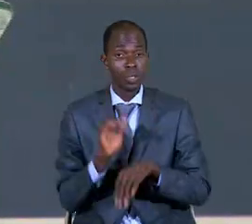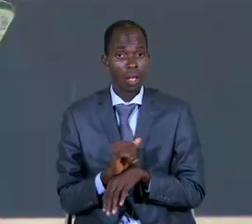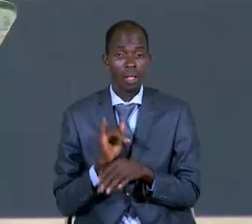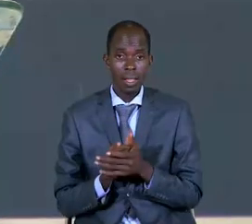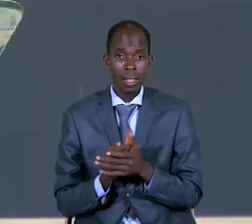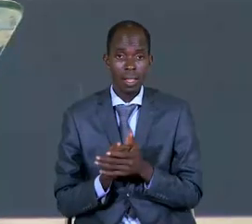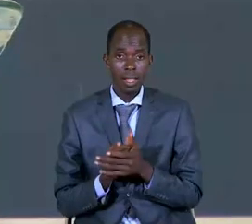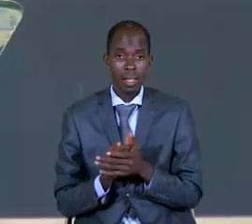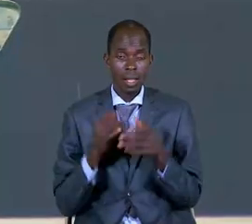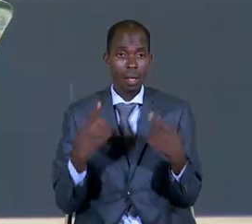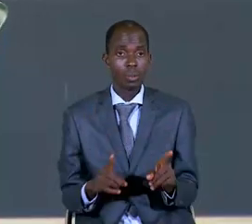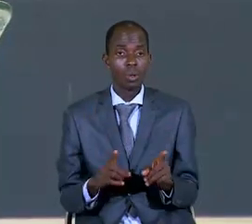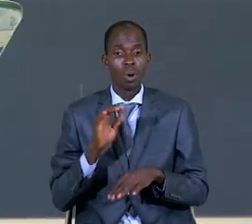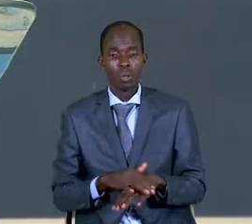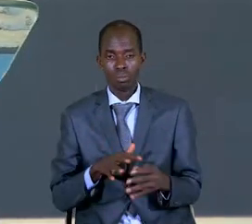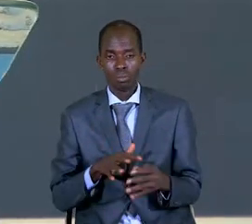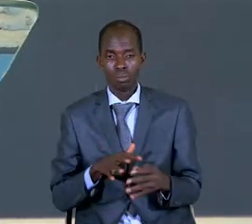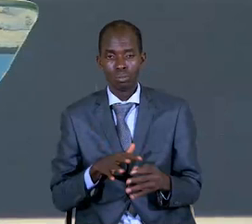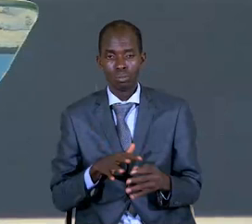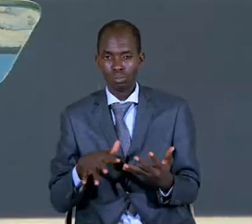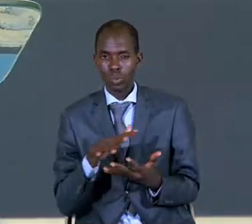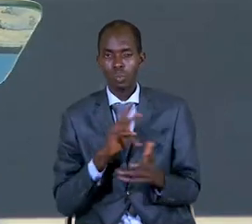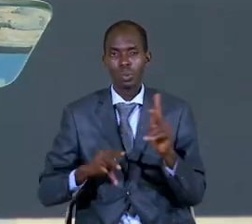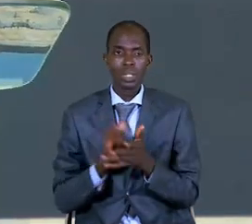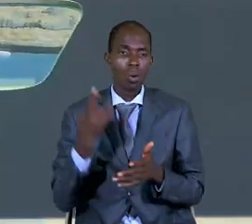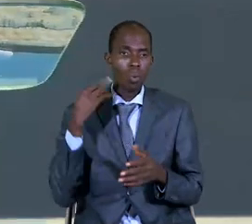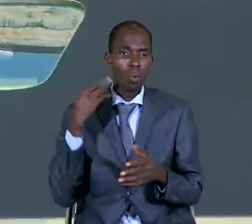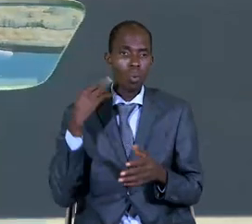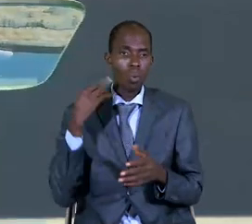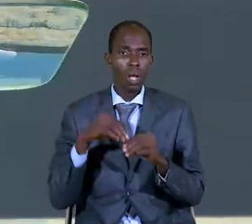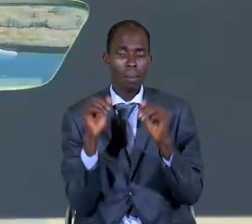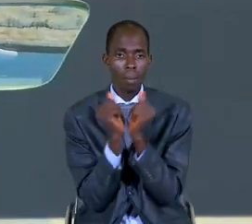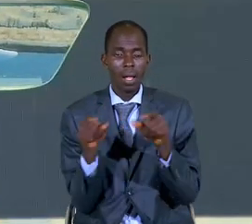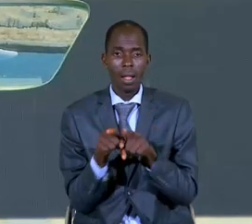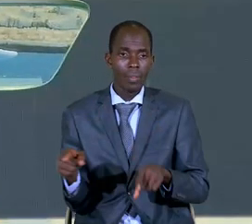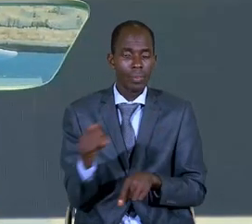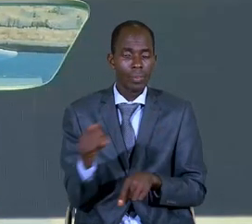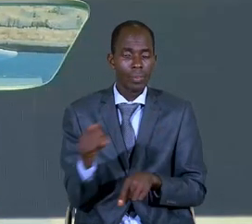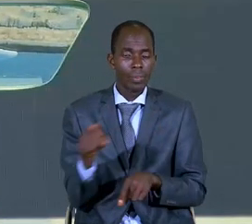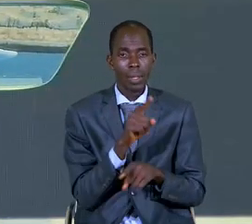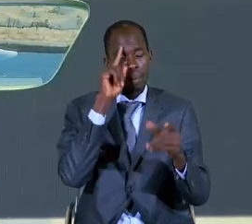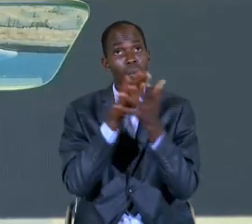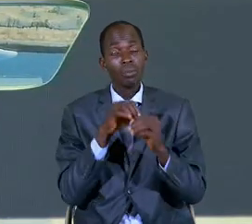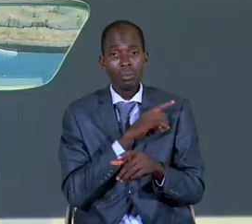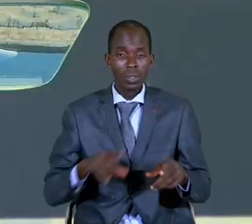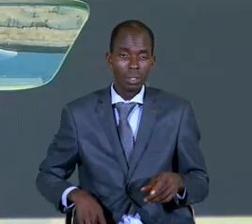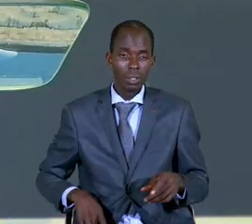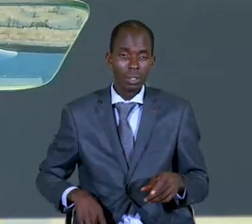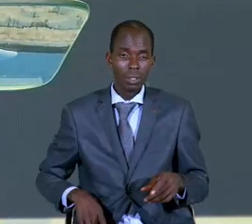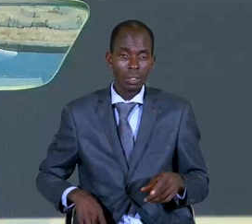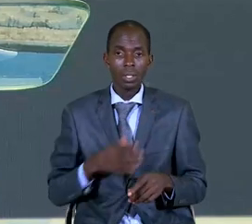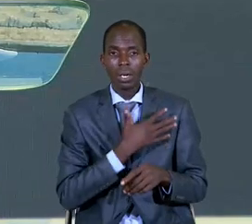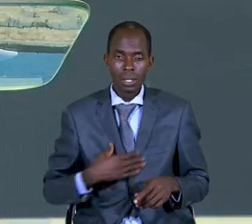came upon those who are in bondage and they believe the Lord, and you are seeking the